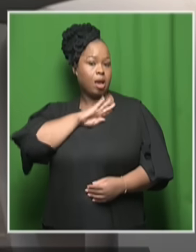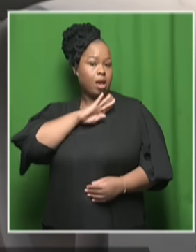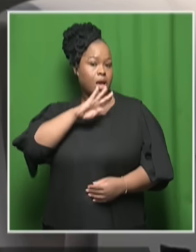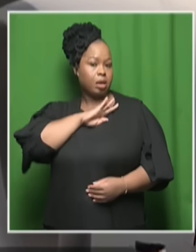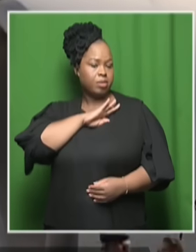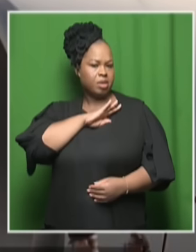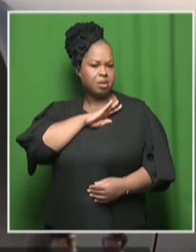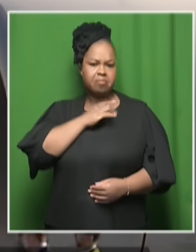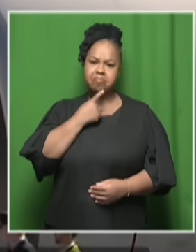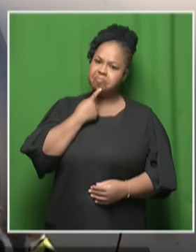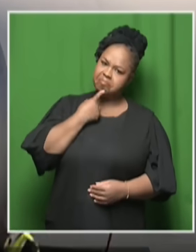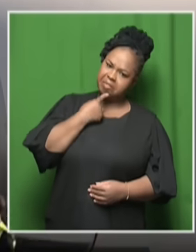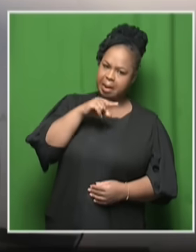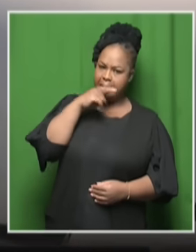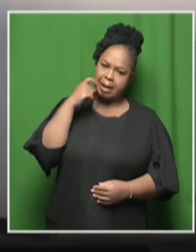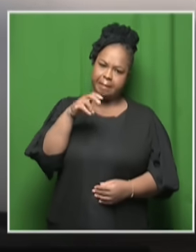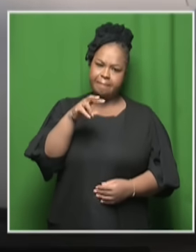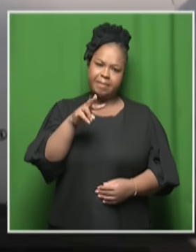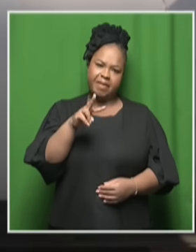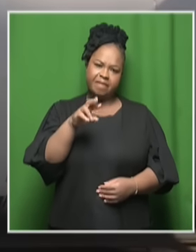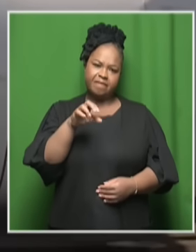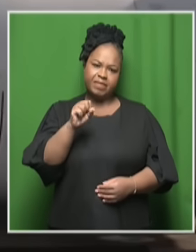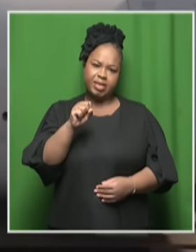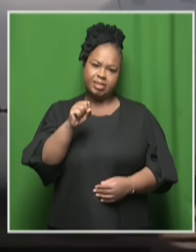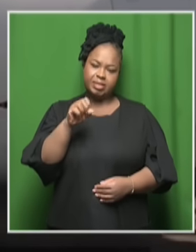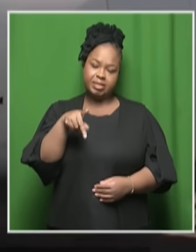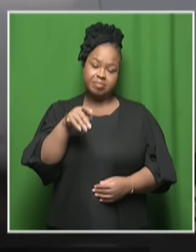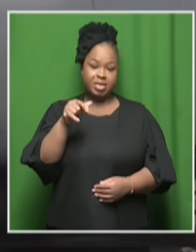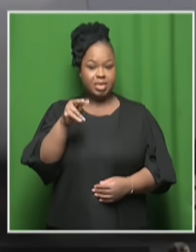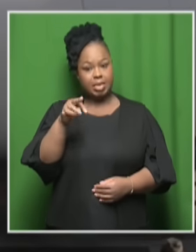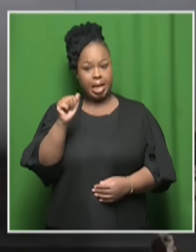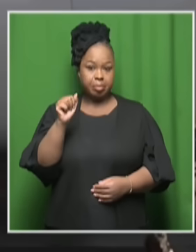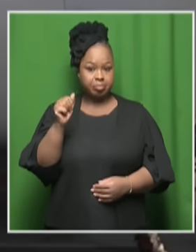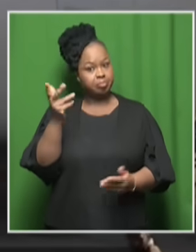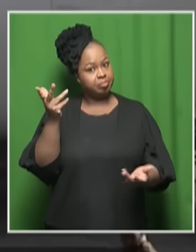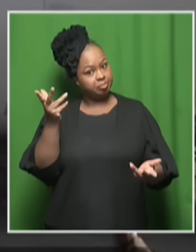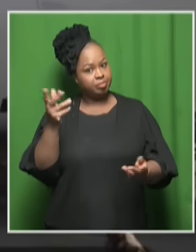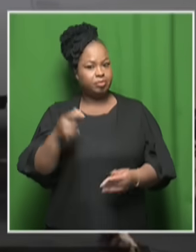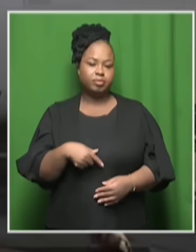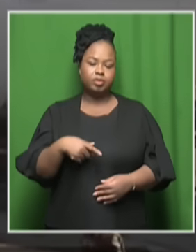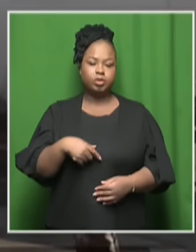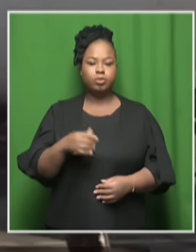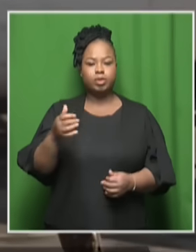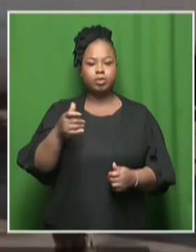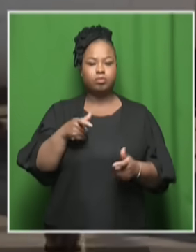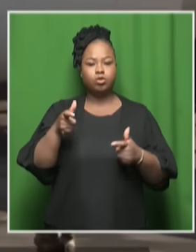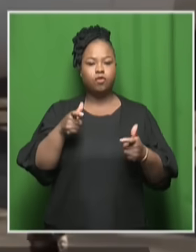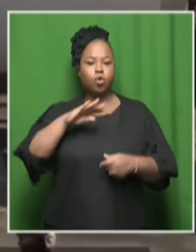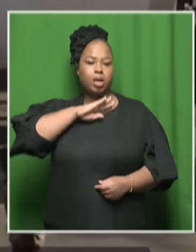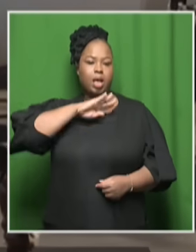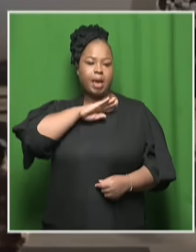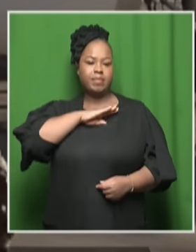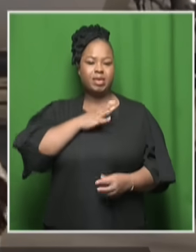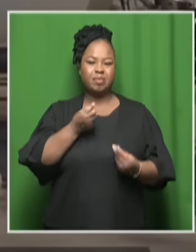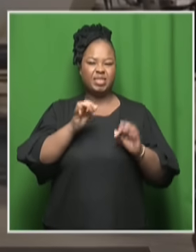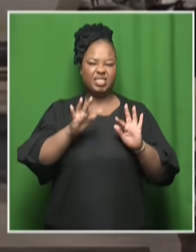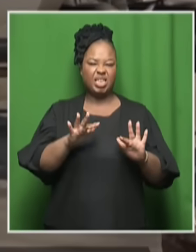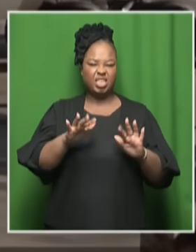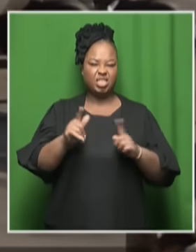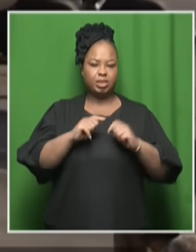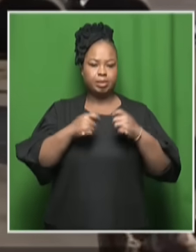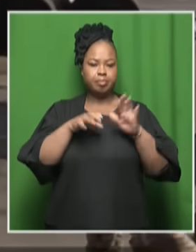has been given the nickname Vespina, if that interests you of any way. It's operated by Royal Air Force Number 10